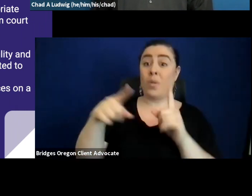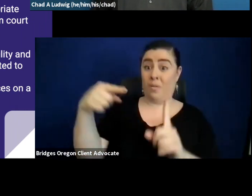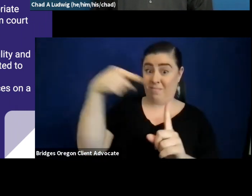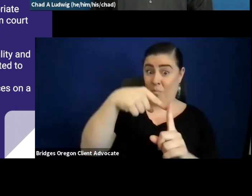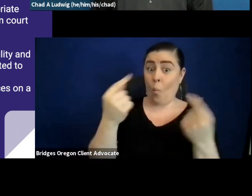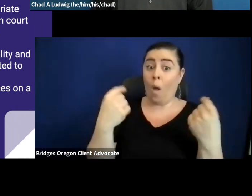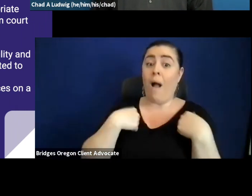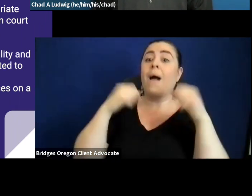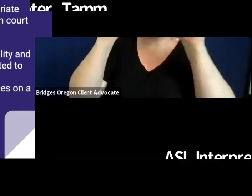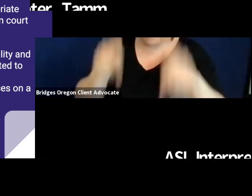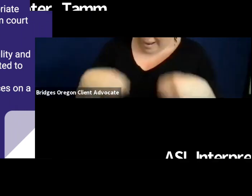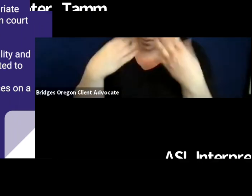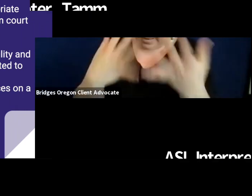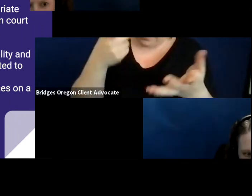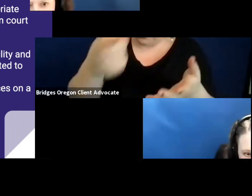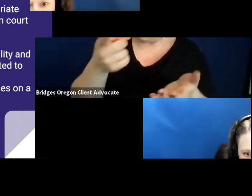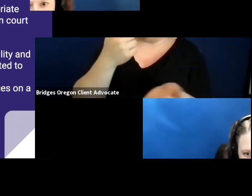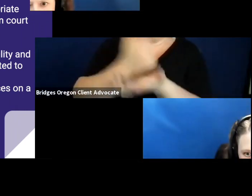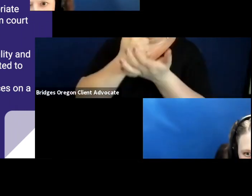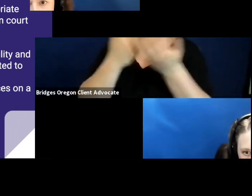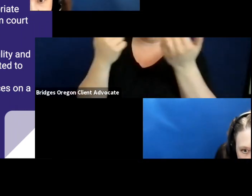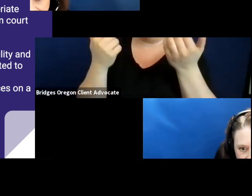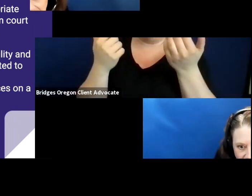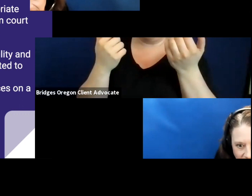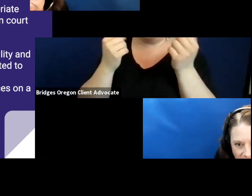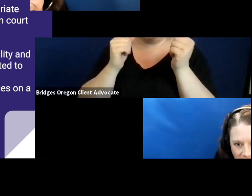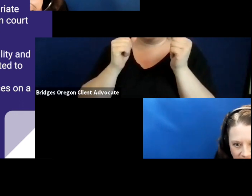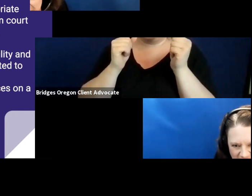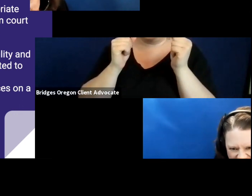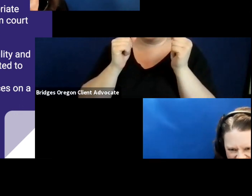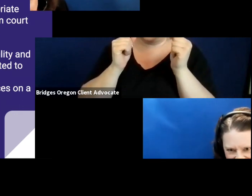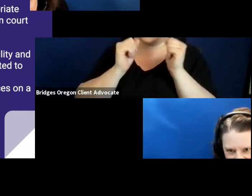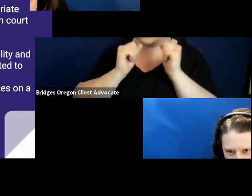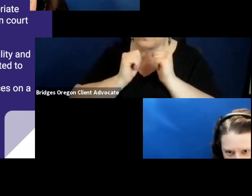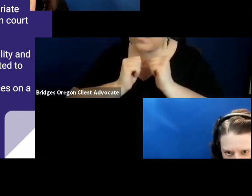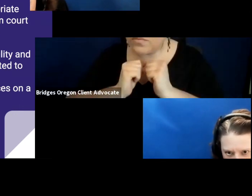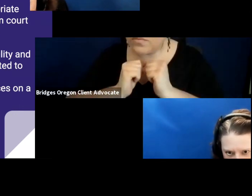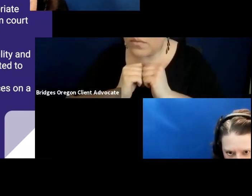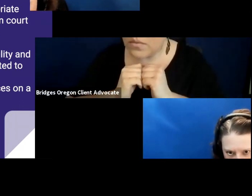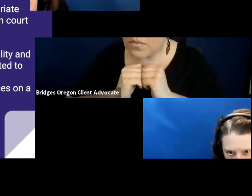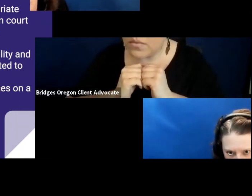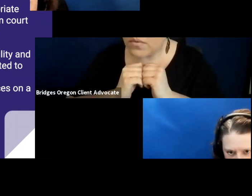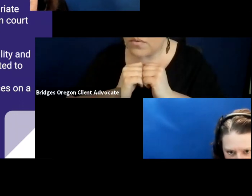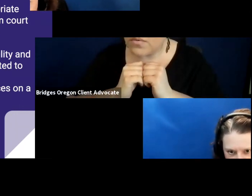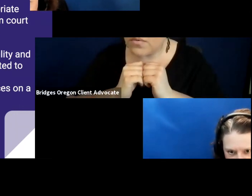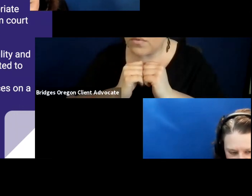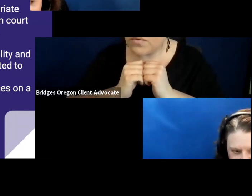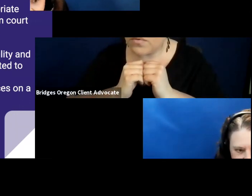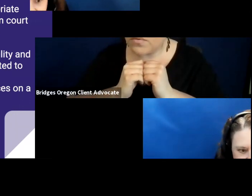and we can steer you along that way. But what we can provide you, what we can help you with,